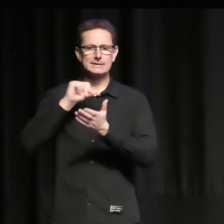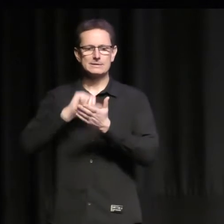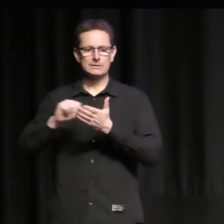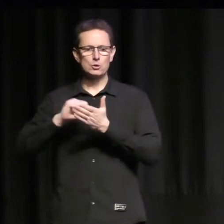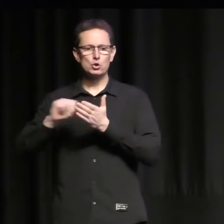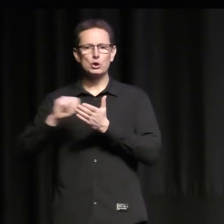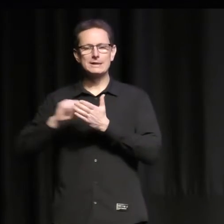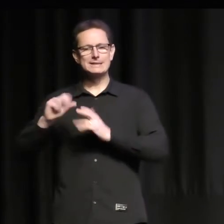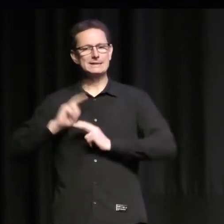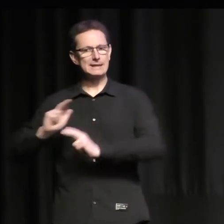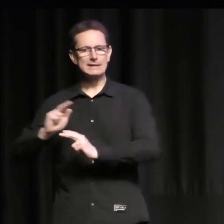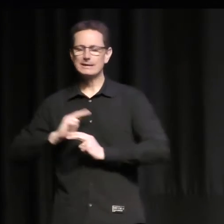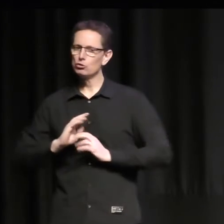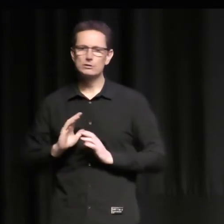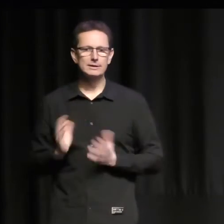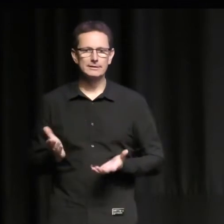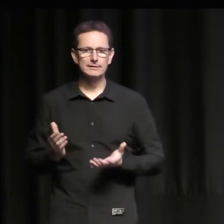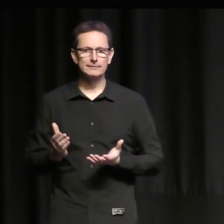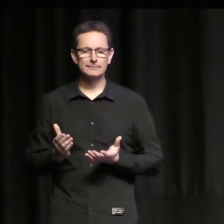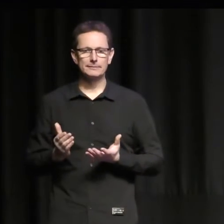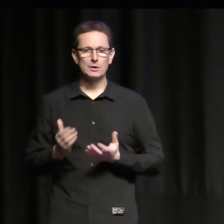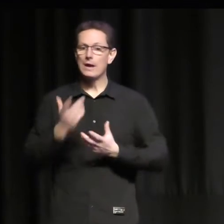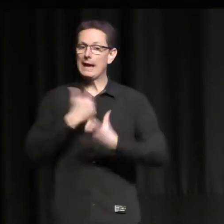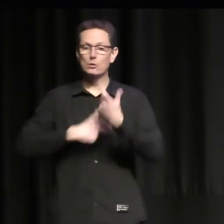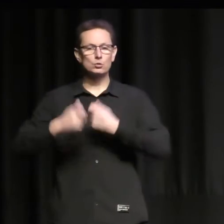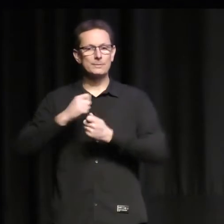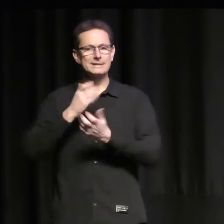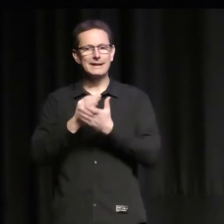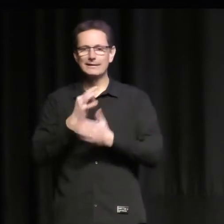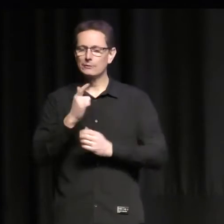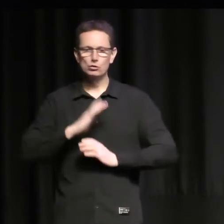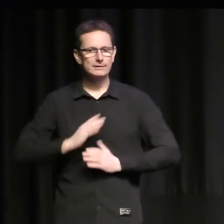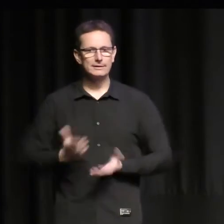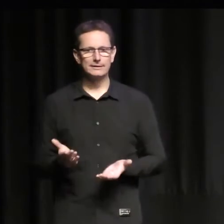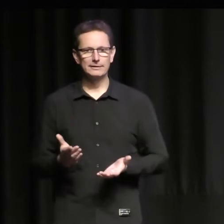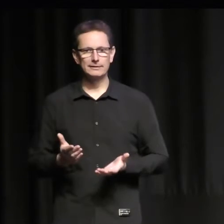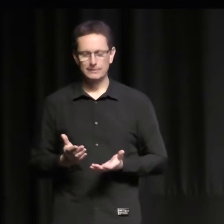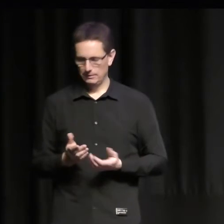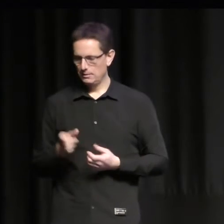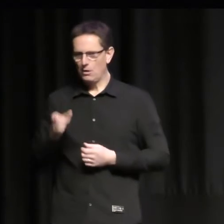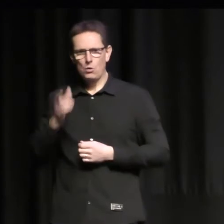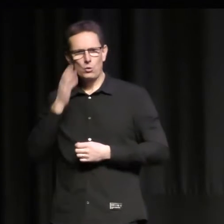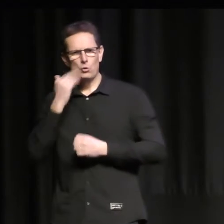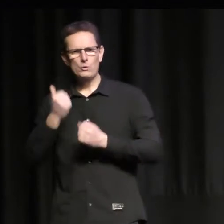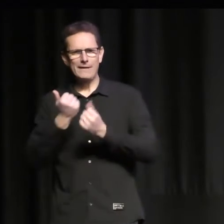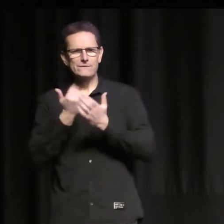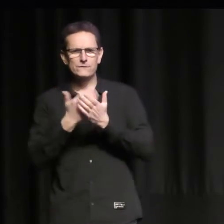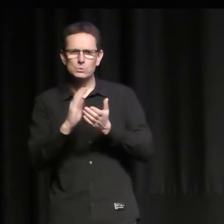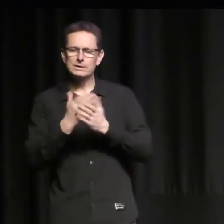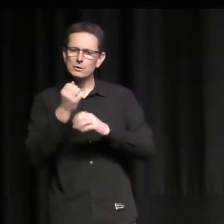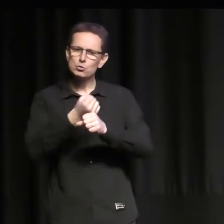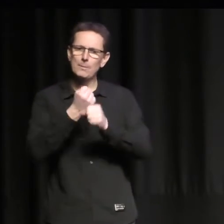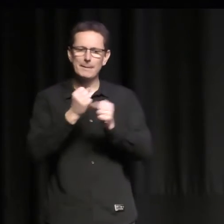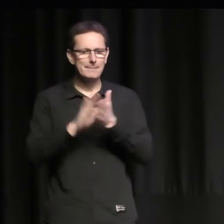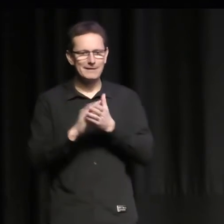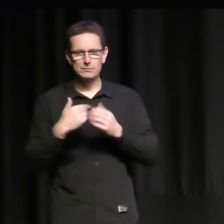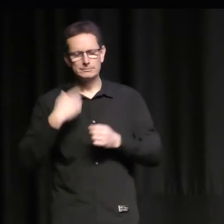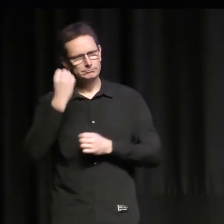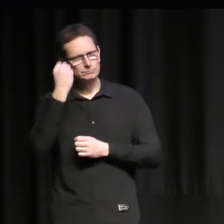That's a fundamental economic right, to be able to practice what you're qualified and want to